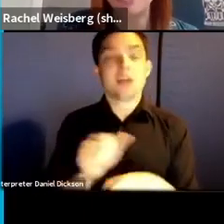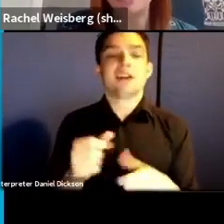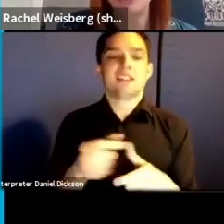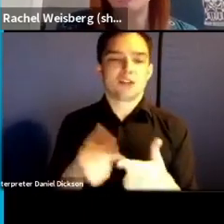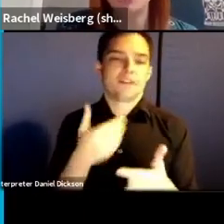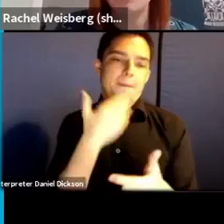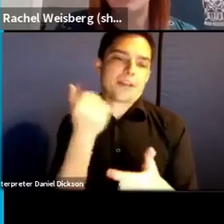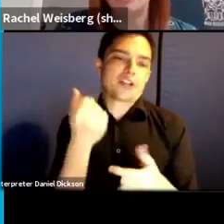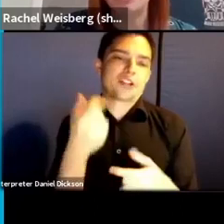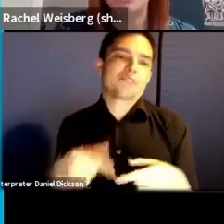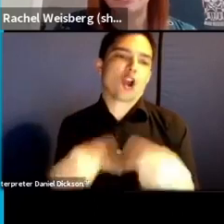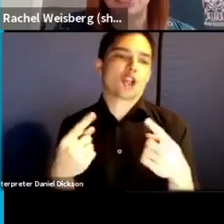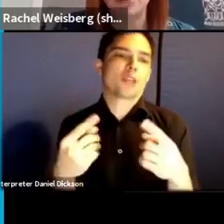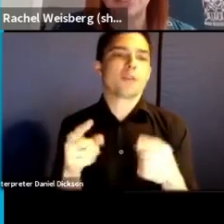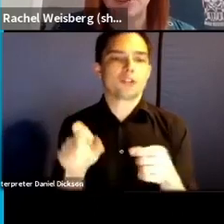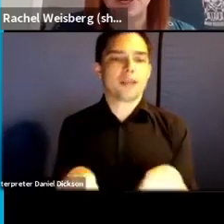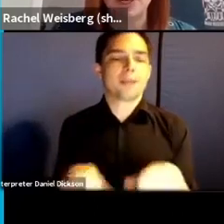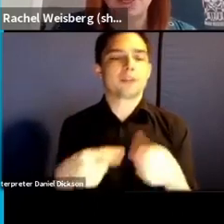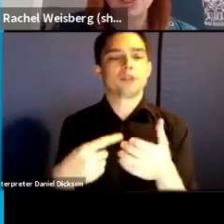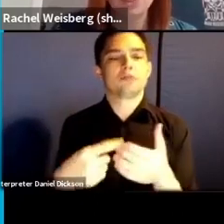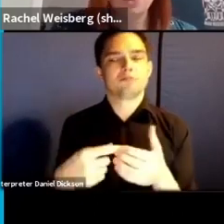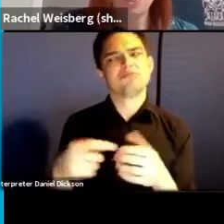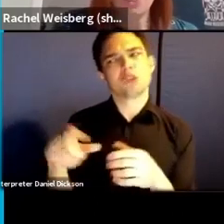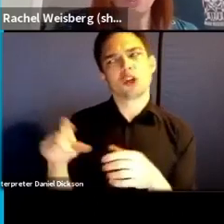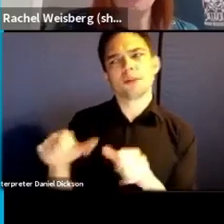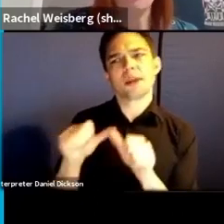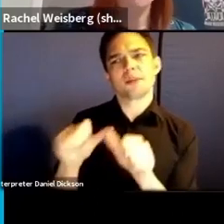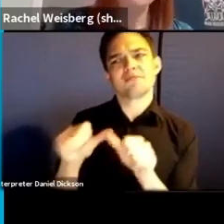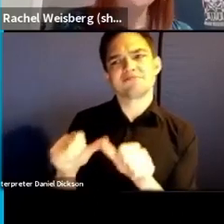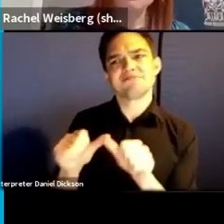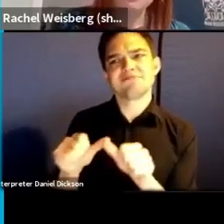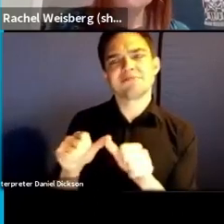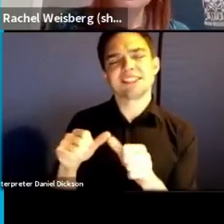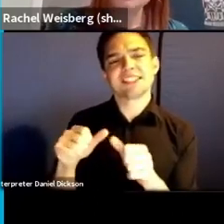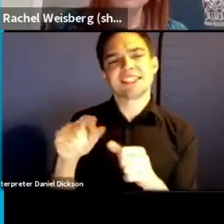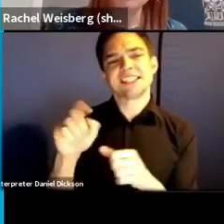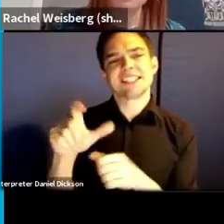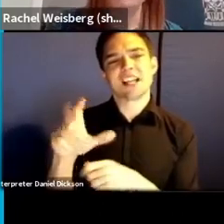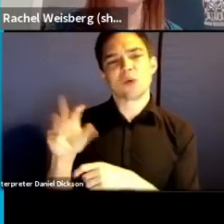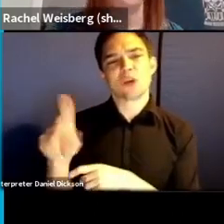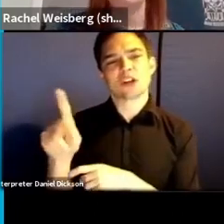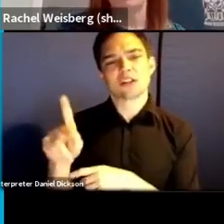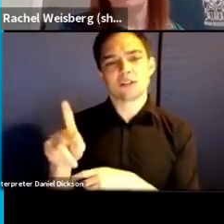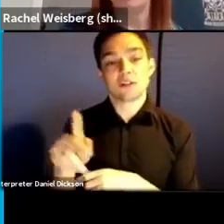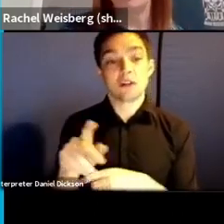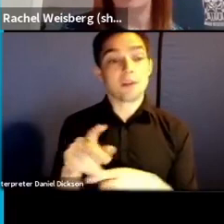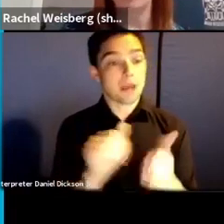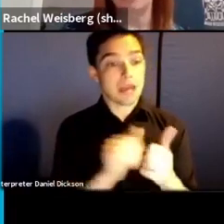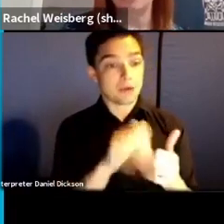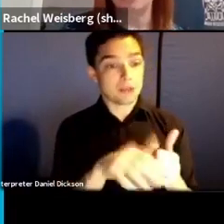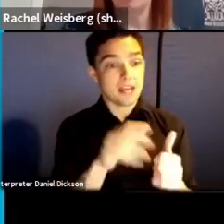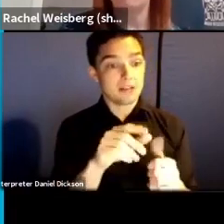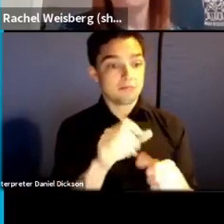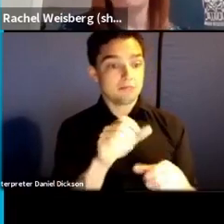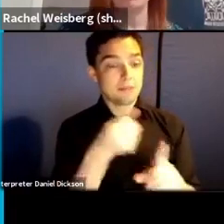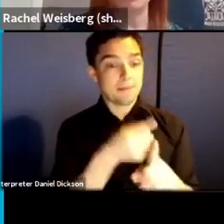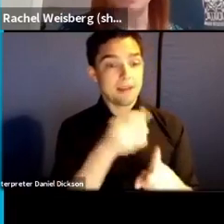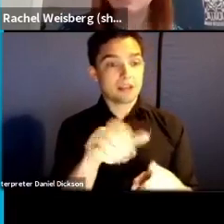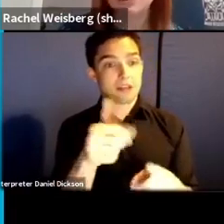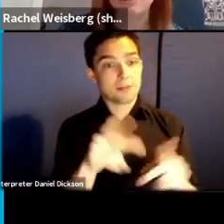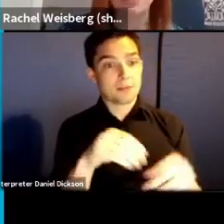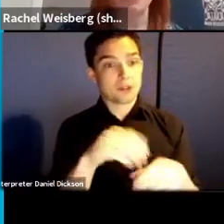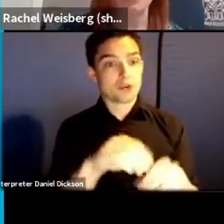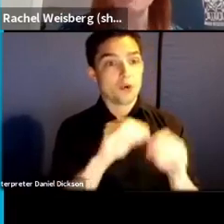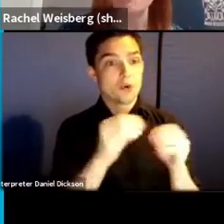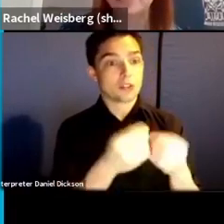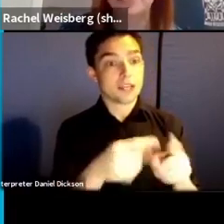argument that you should be able to continue to telework. Well, what about how did that teleworking impact others in your organization? Did it